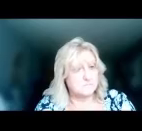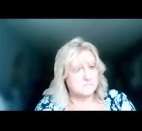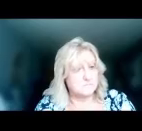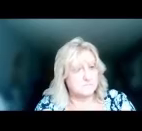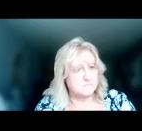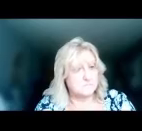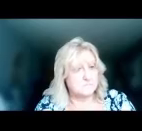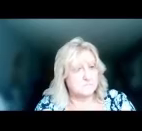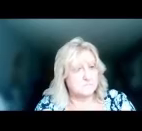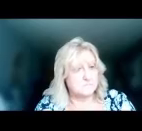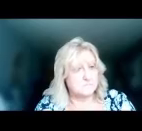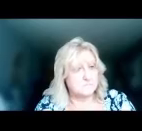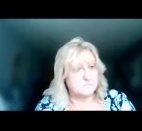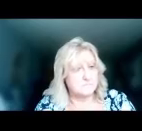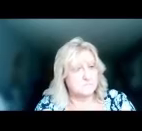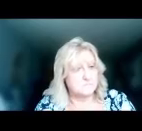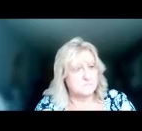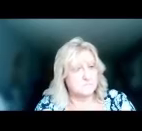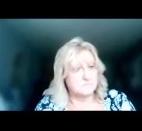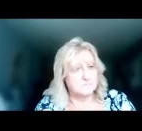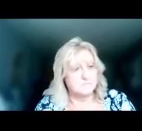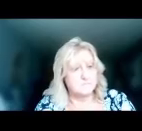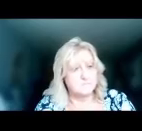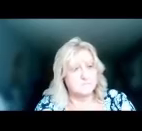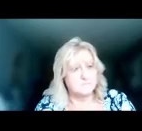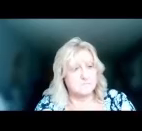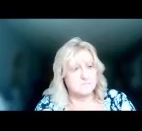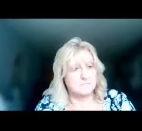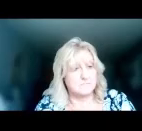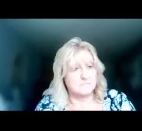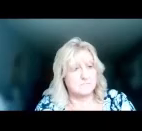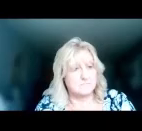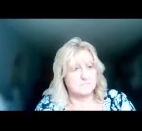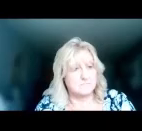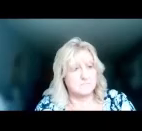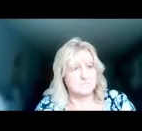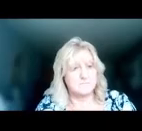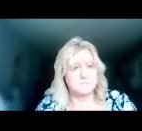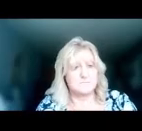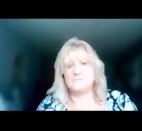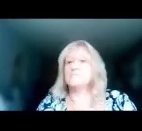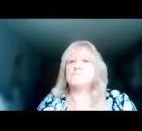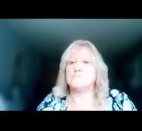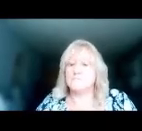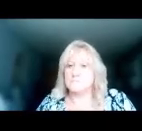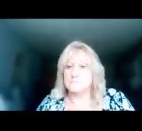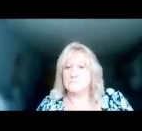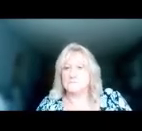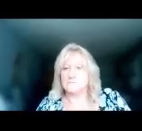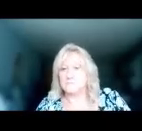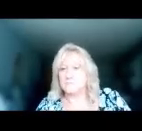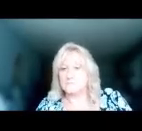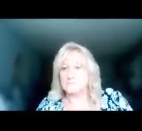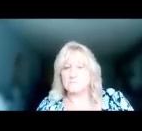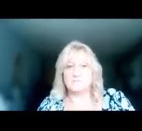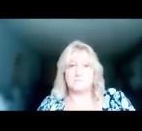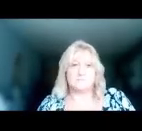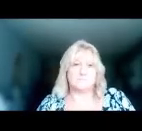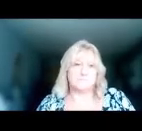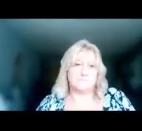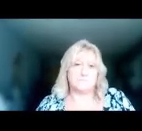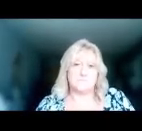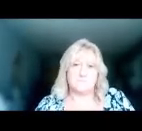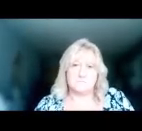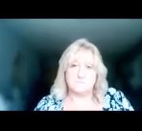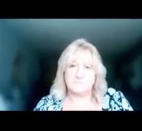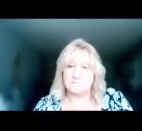Richard, yeah, and then just a note from Carly Waters, RE speech to text. As far as I'm aware, the newer